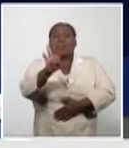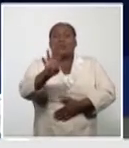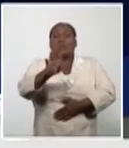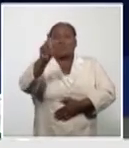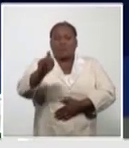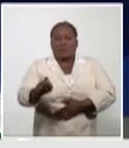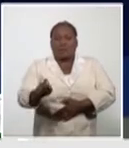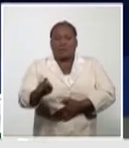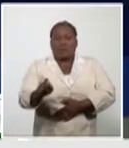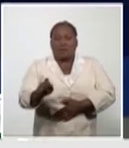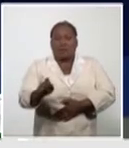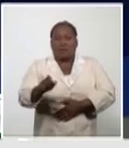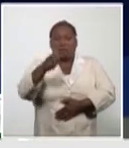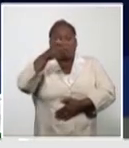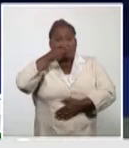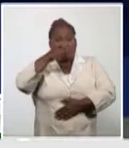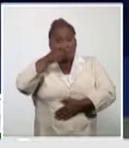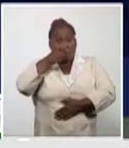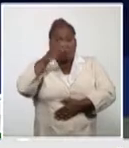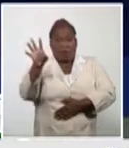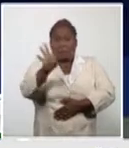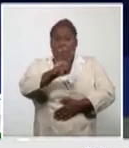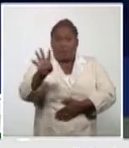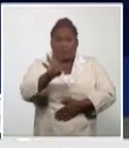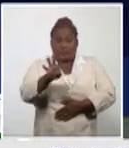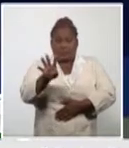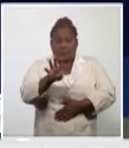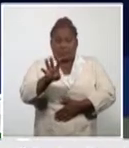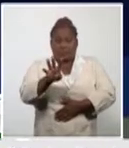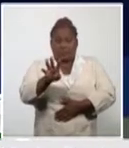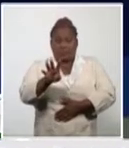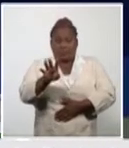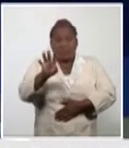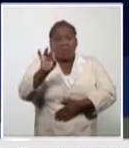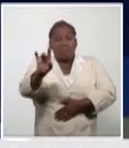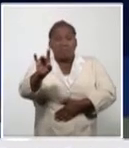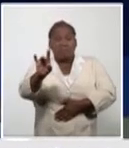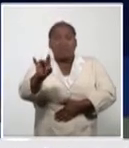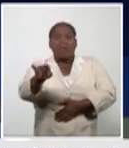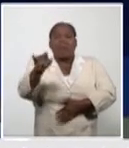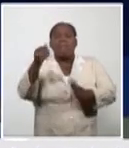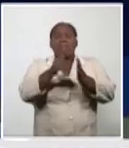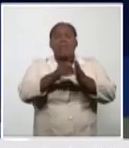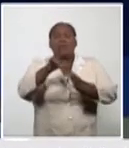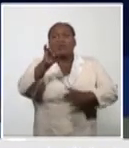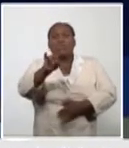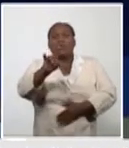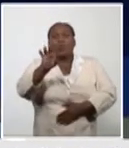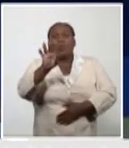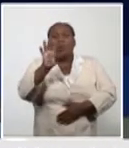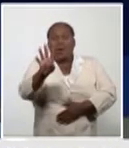2,744 patients remained hospitalized in our country, 44 under epidemiological surveillance.